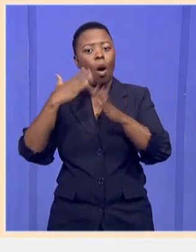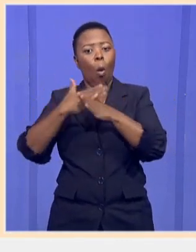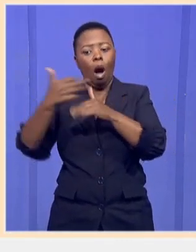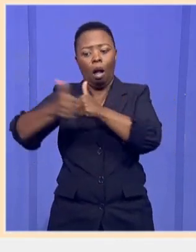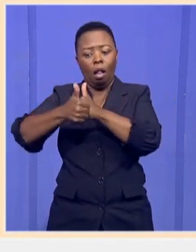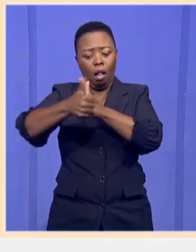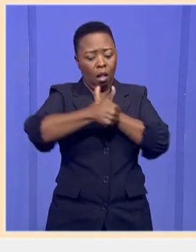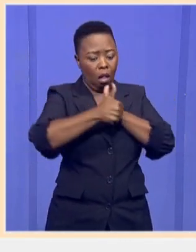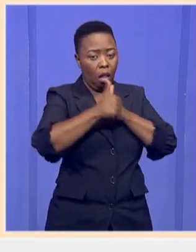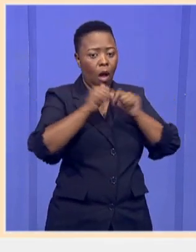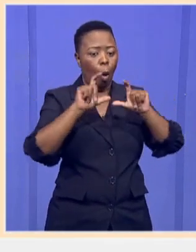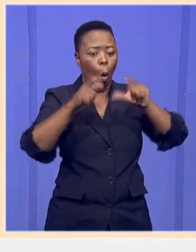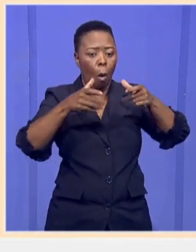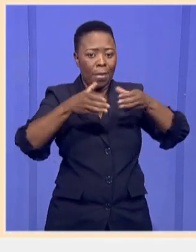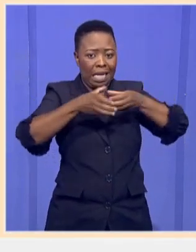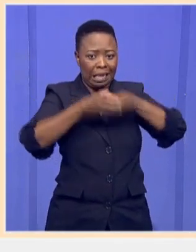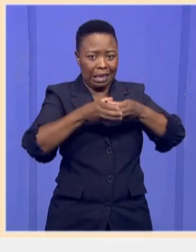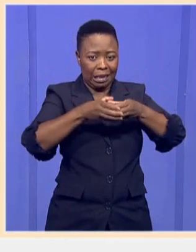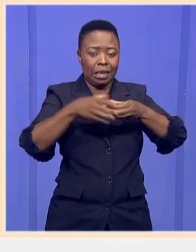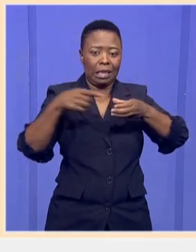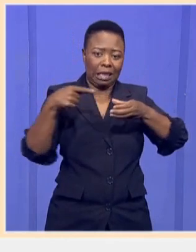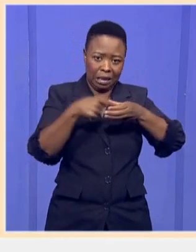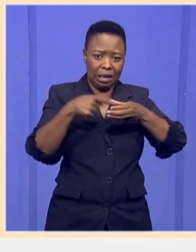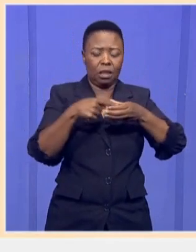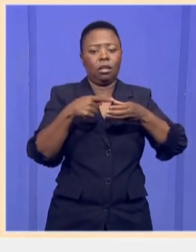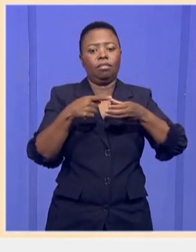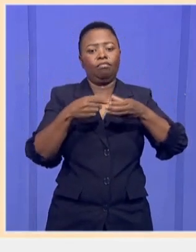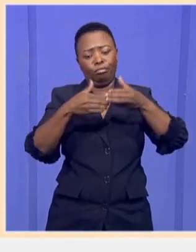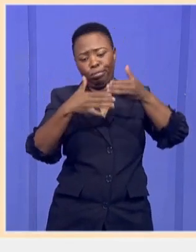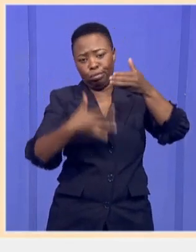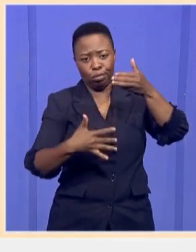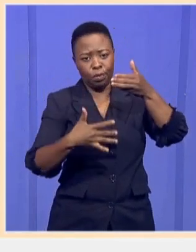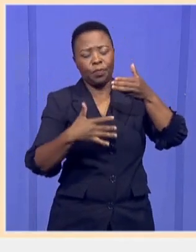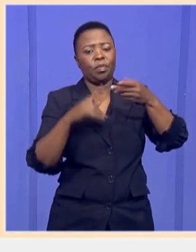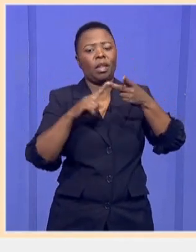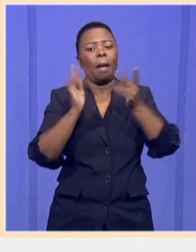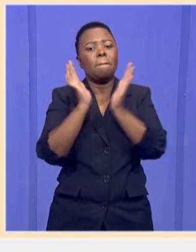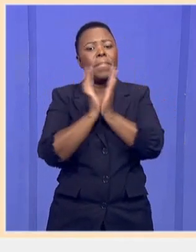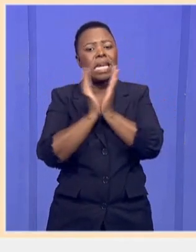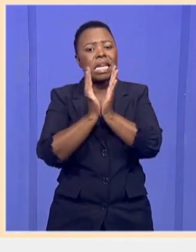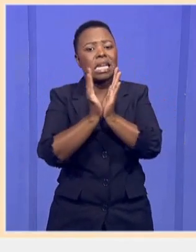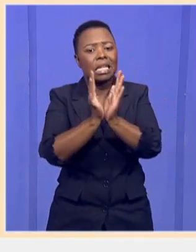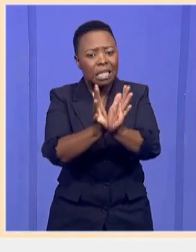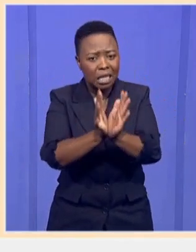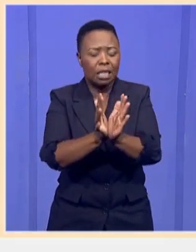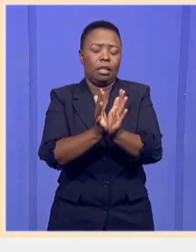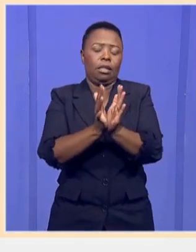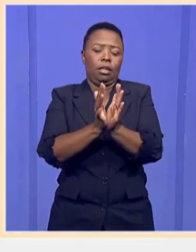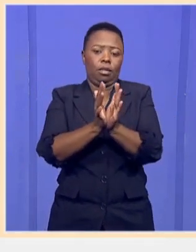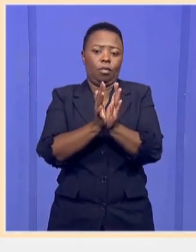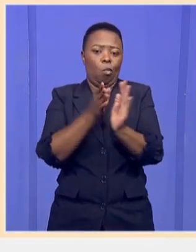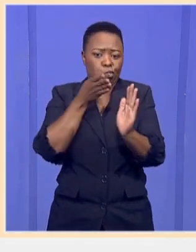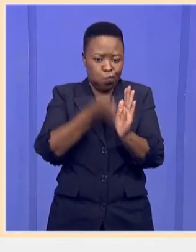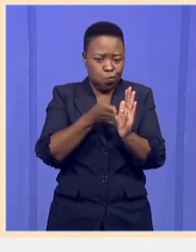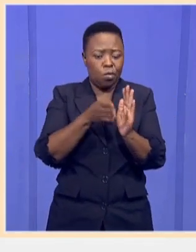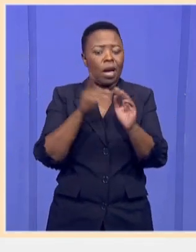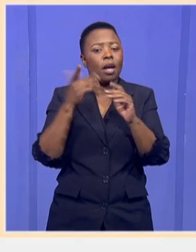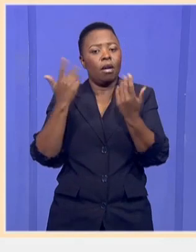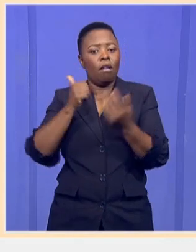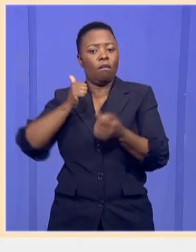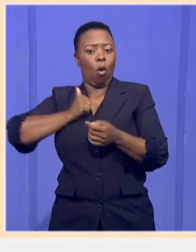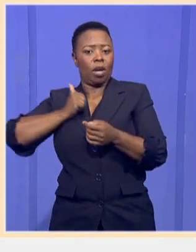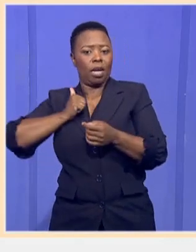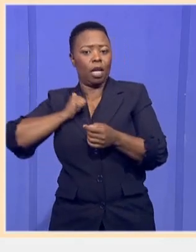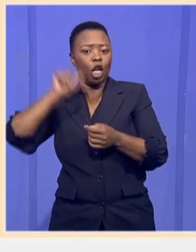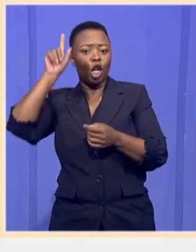committee. So it took lots of meetings. Fortunately, the fact that Sudan continued to